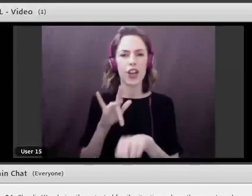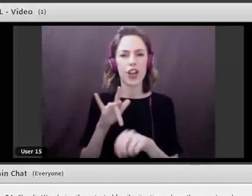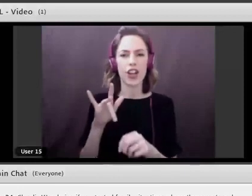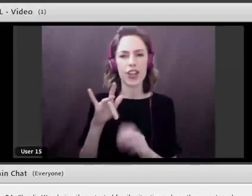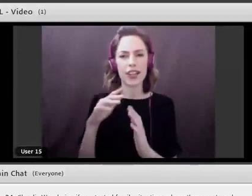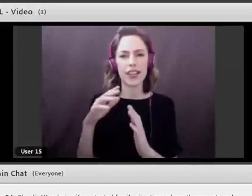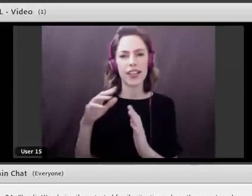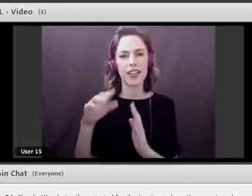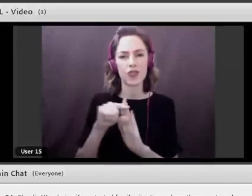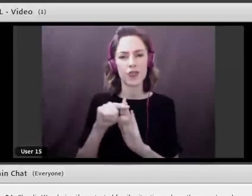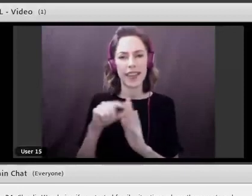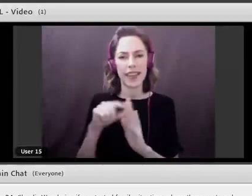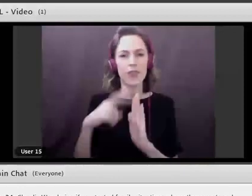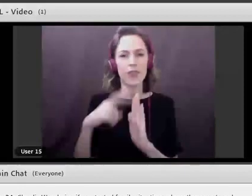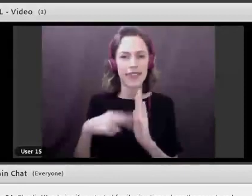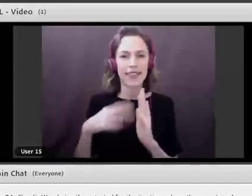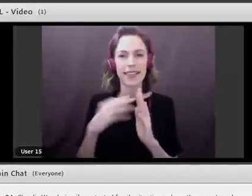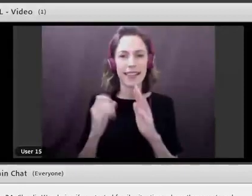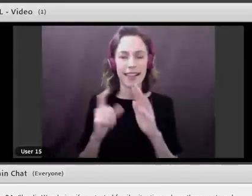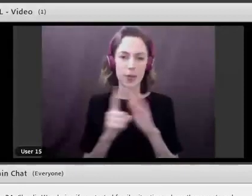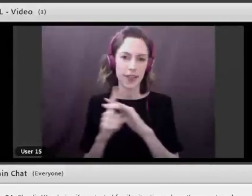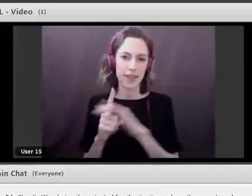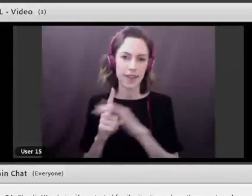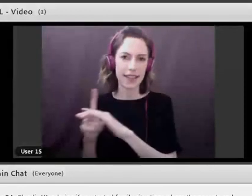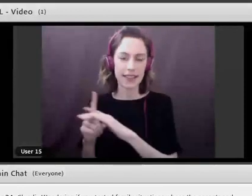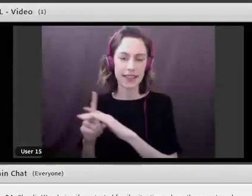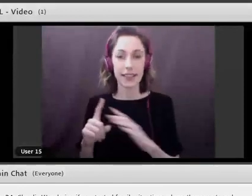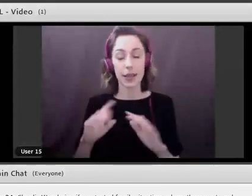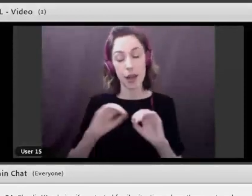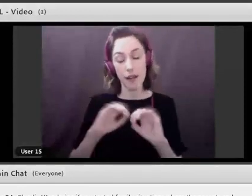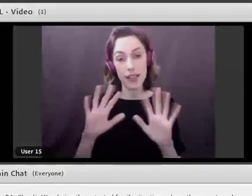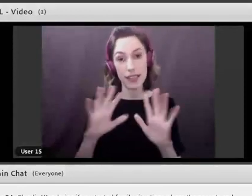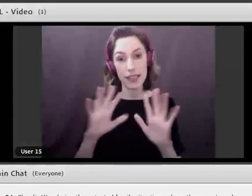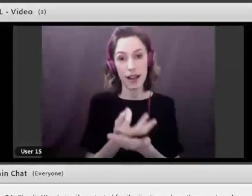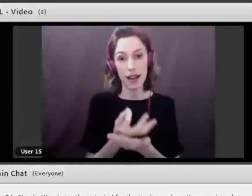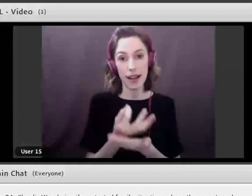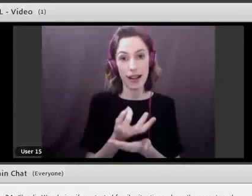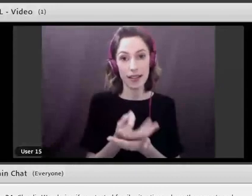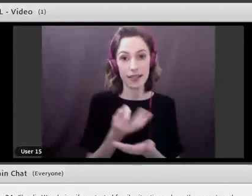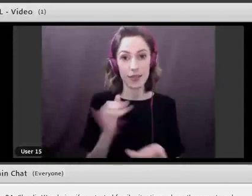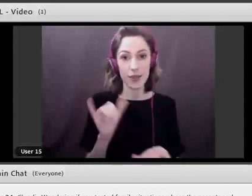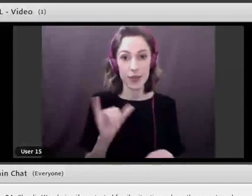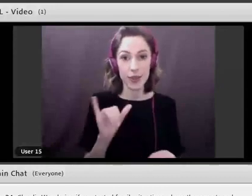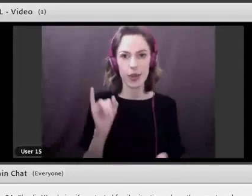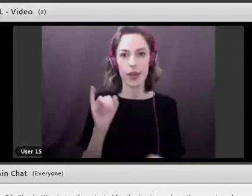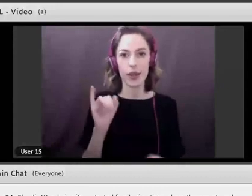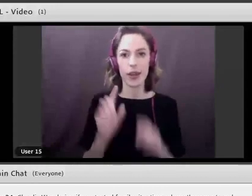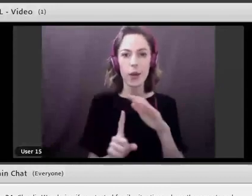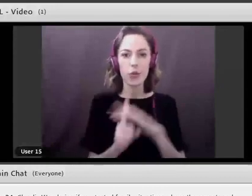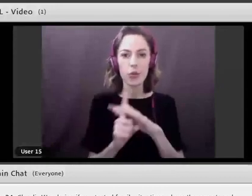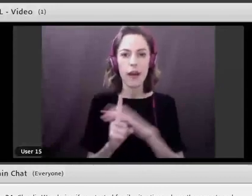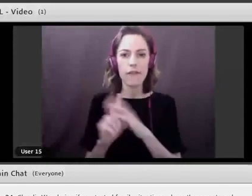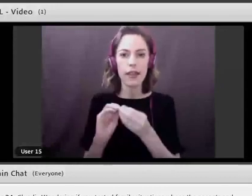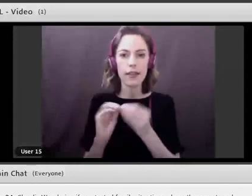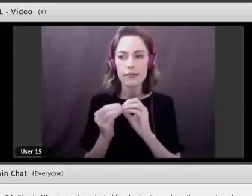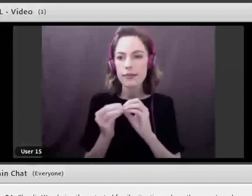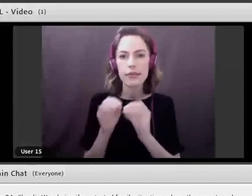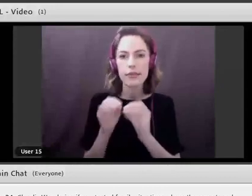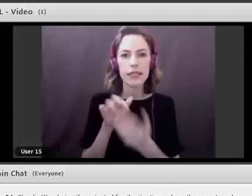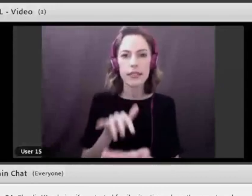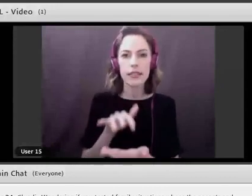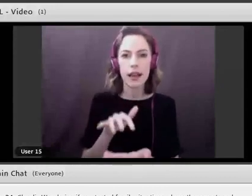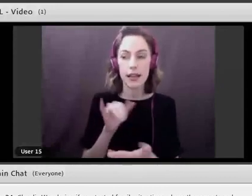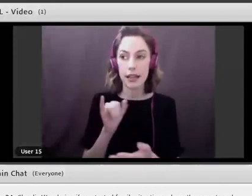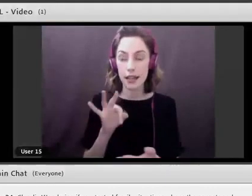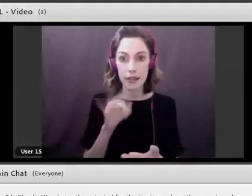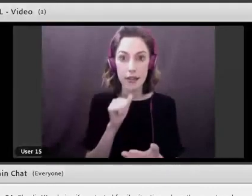mean, obviously, you know, to do a prevalence study if there's not one available would have a significant investment,